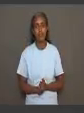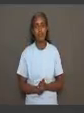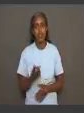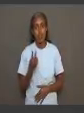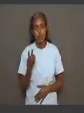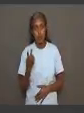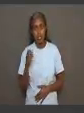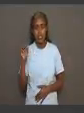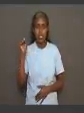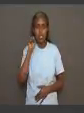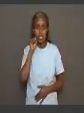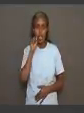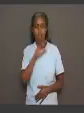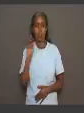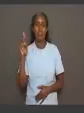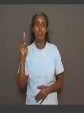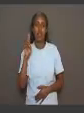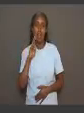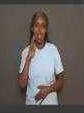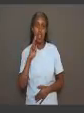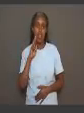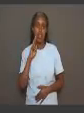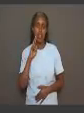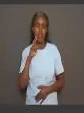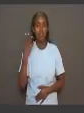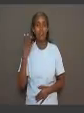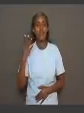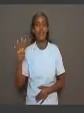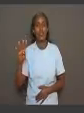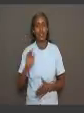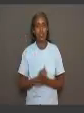Both Sarah and Rahel are 14.